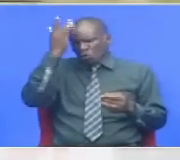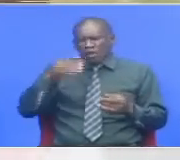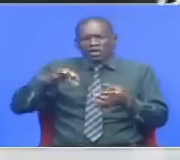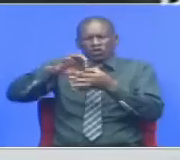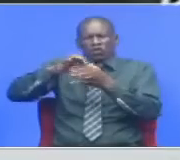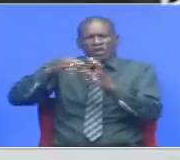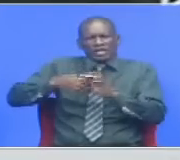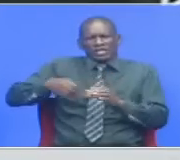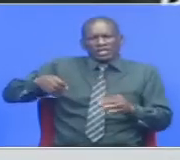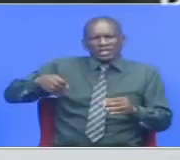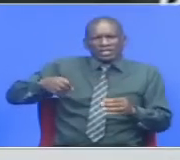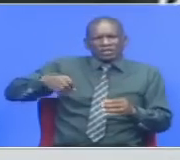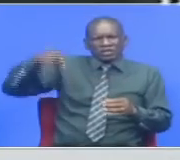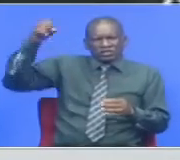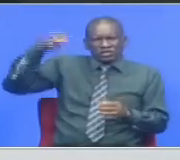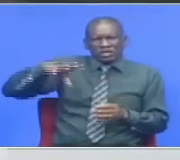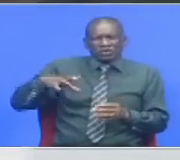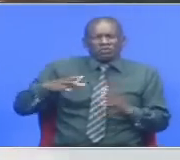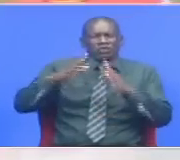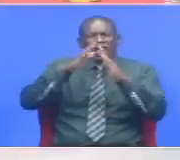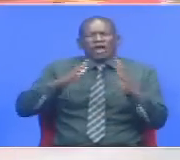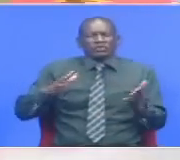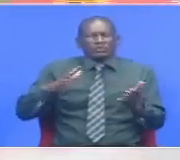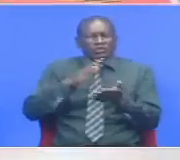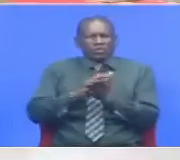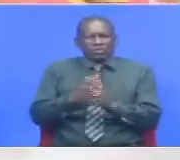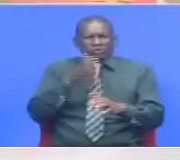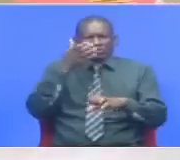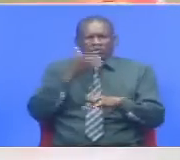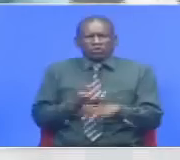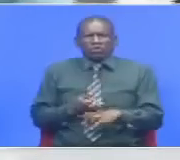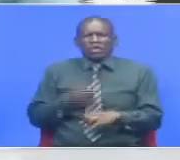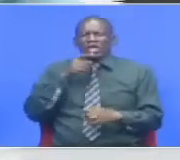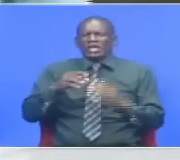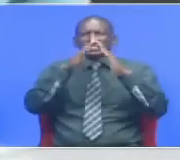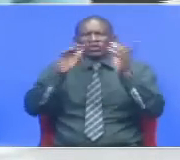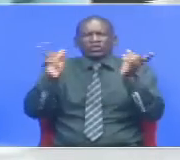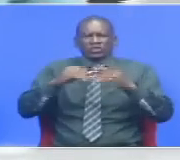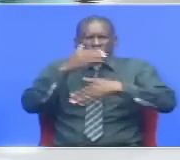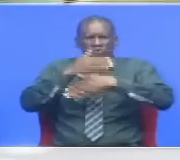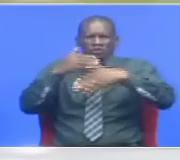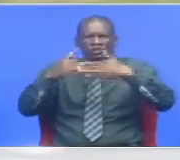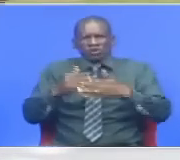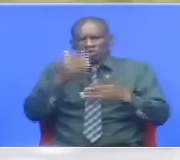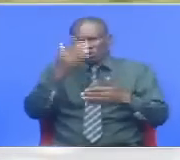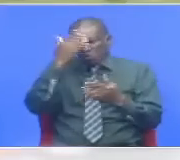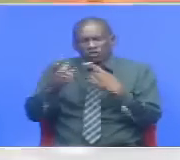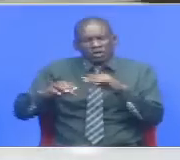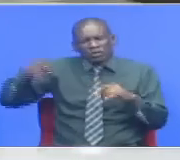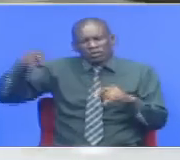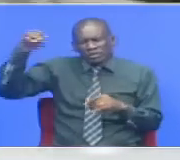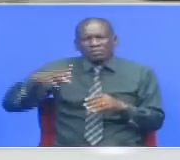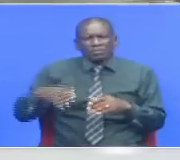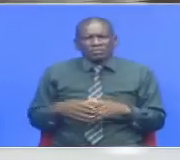sio mawe? Ongea, unataka serikali kupe kazi. Nyumba yake si ya ghorofa. Na mbona unaongea mambo ya mastima hapo? Wawekewe